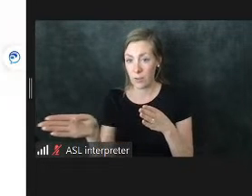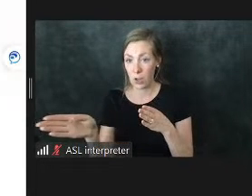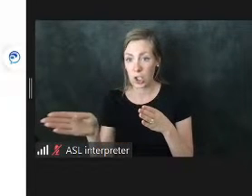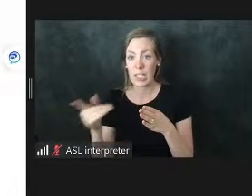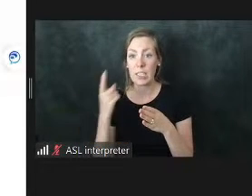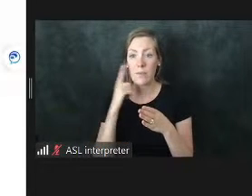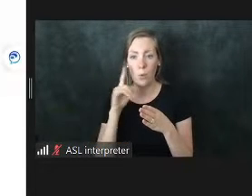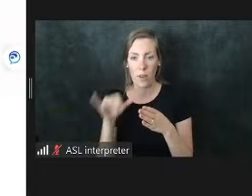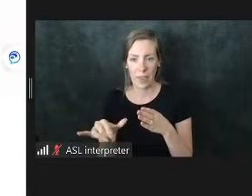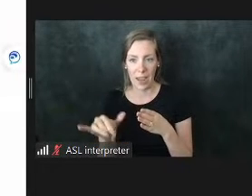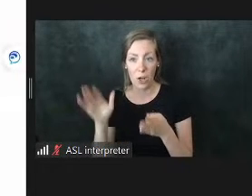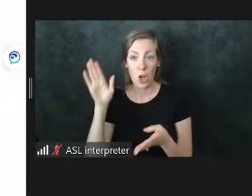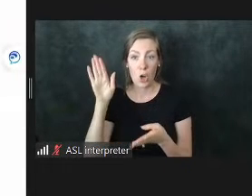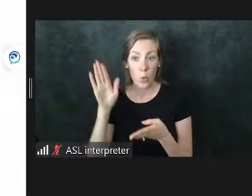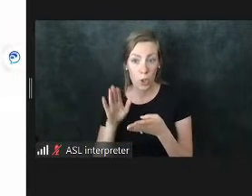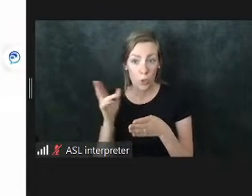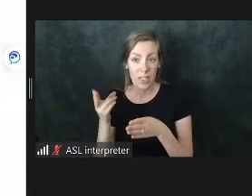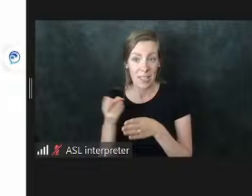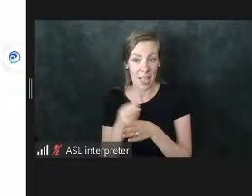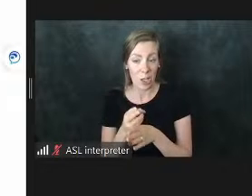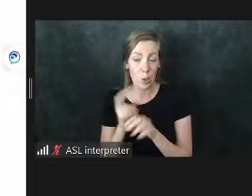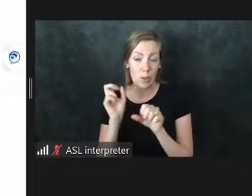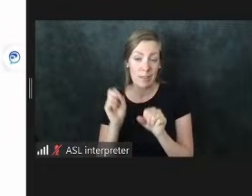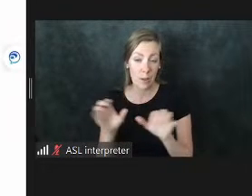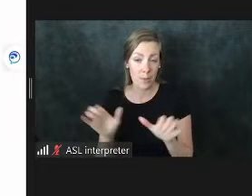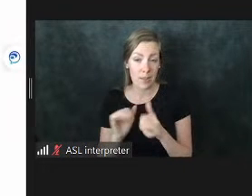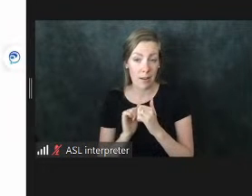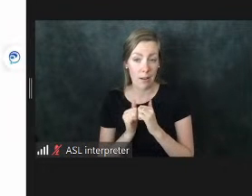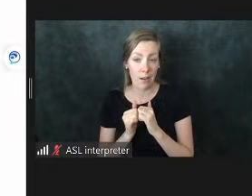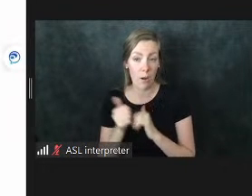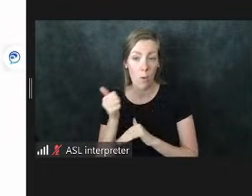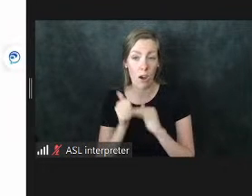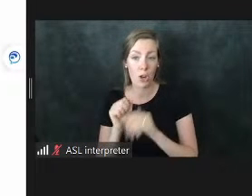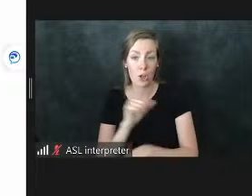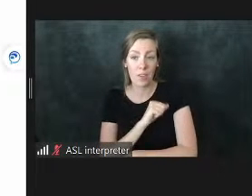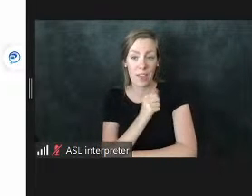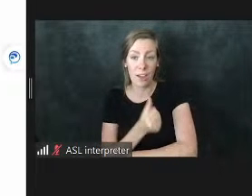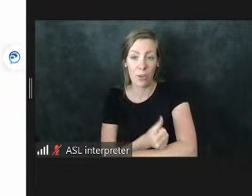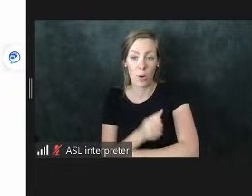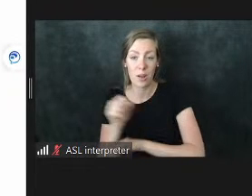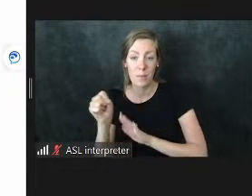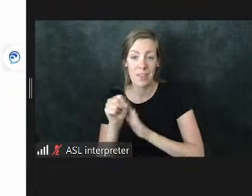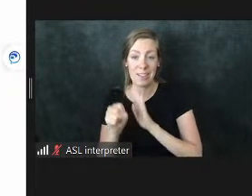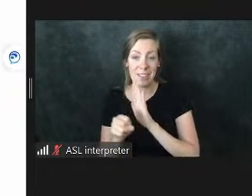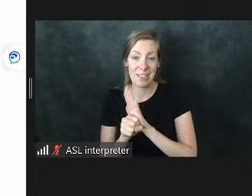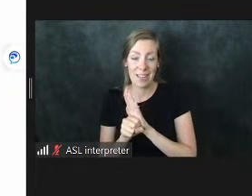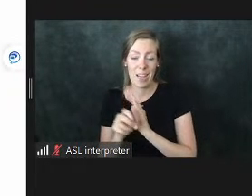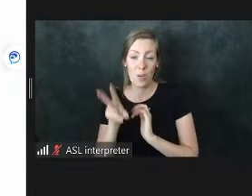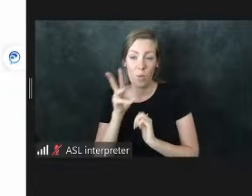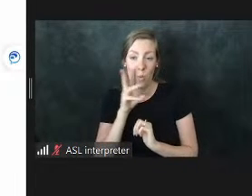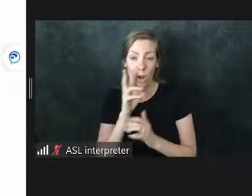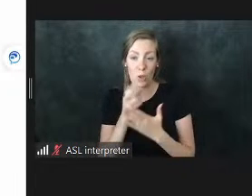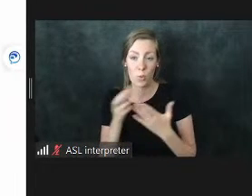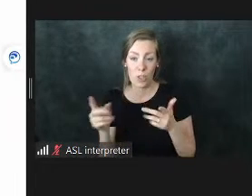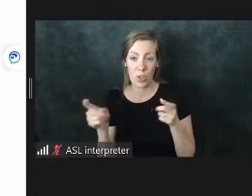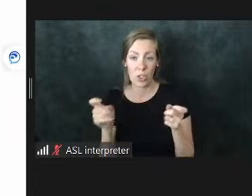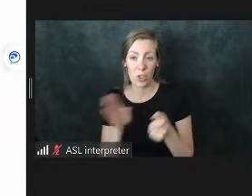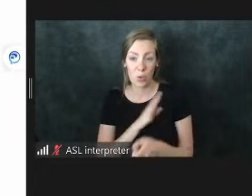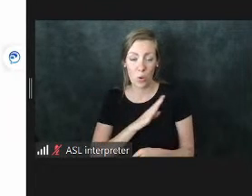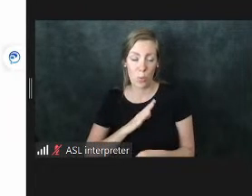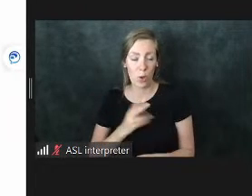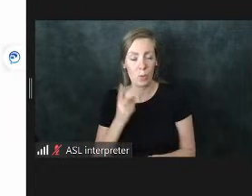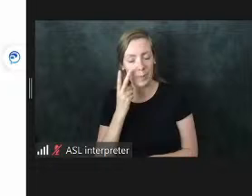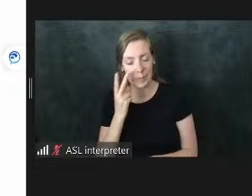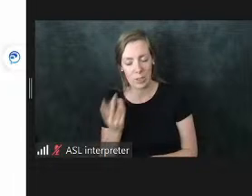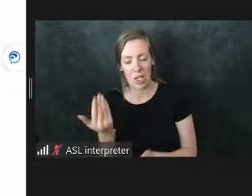diferentes River diversions by other users really can only be done under the authority of the State Water Resources Control Board. va a tener que ser Last year, in August